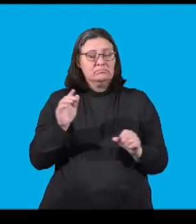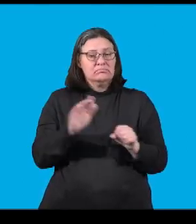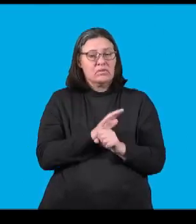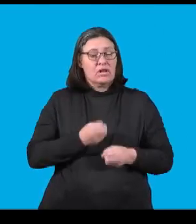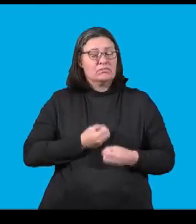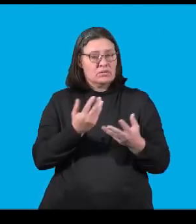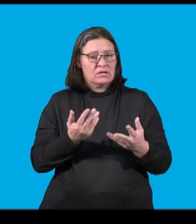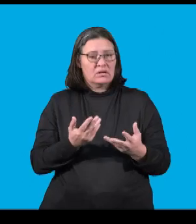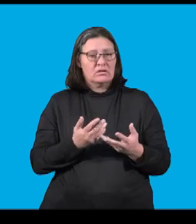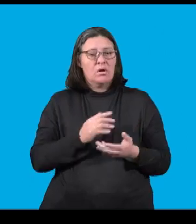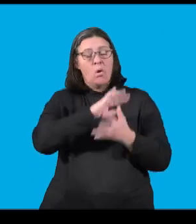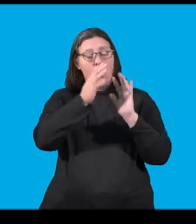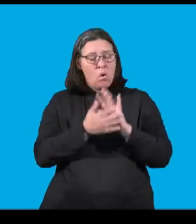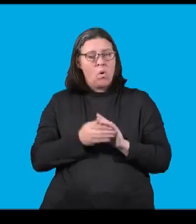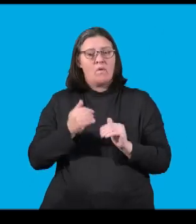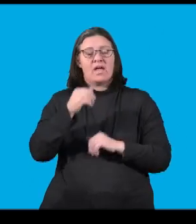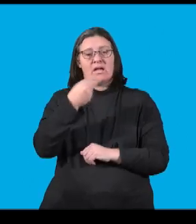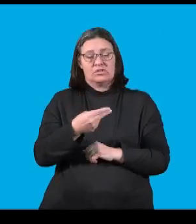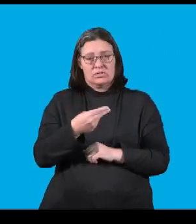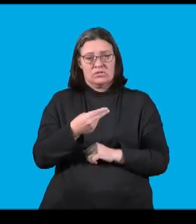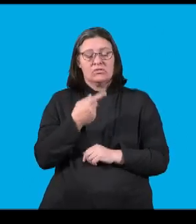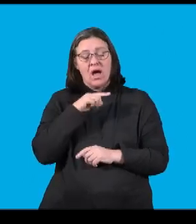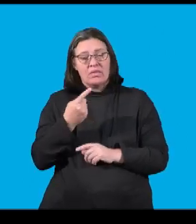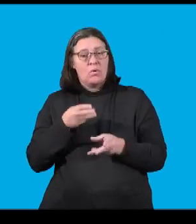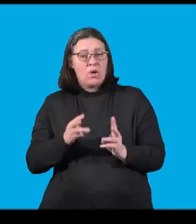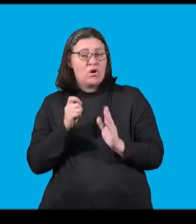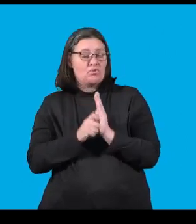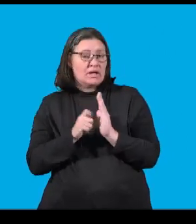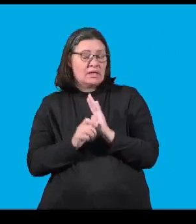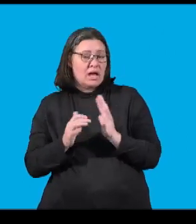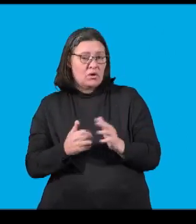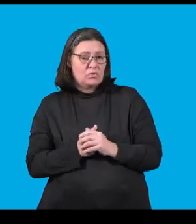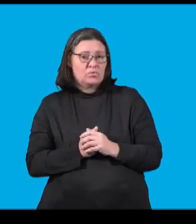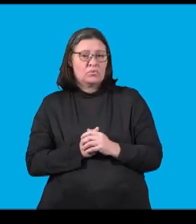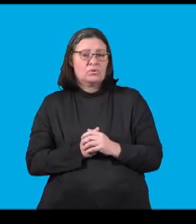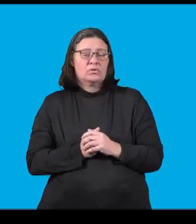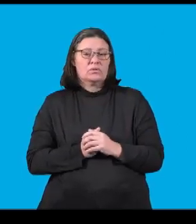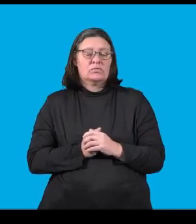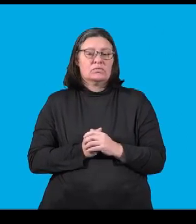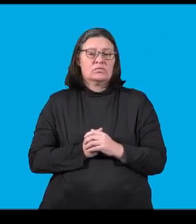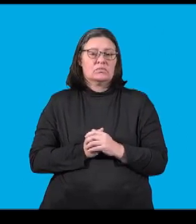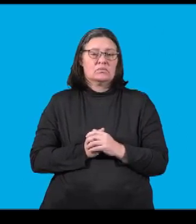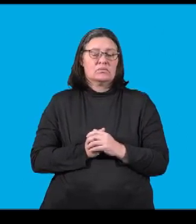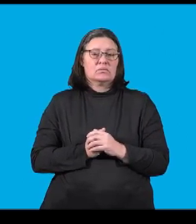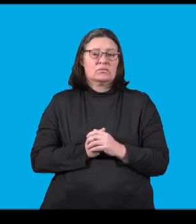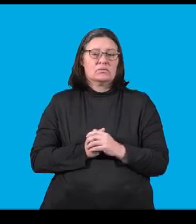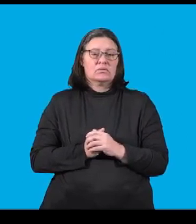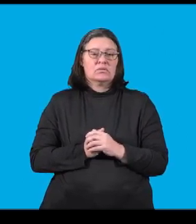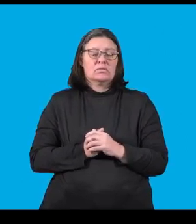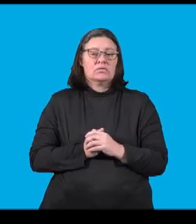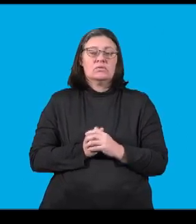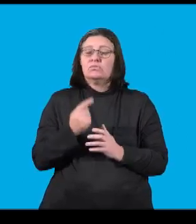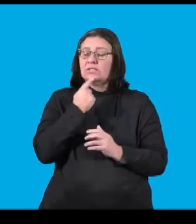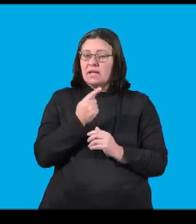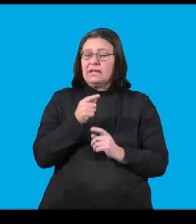entire expression is all over h. So another way to write this, because this is f of x plus h minus f of x over